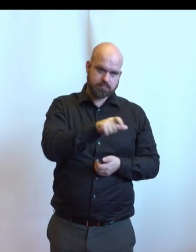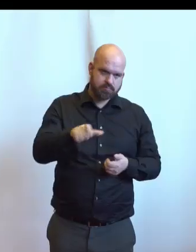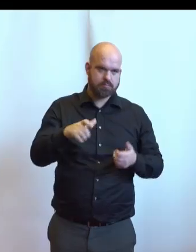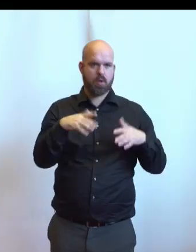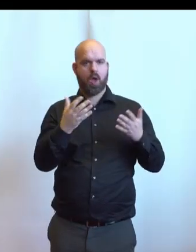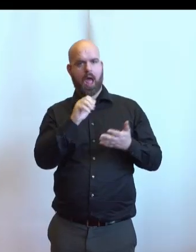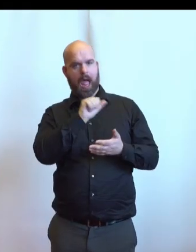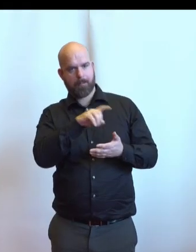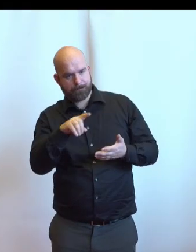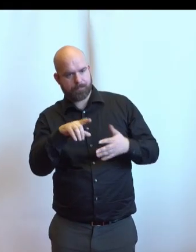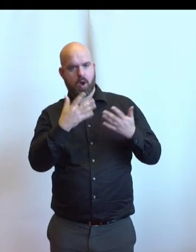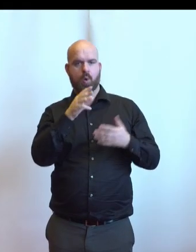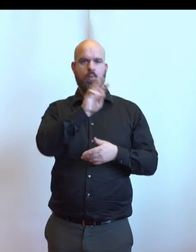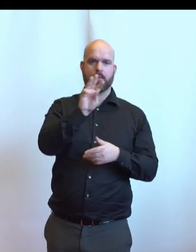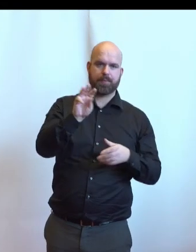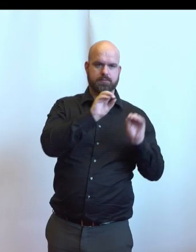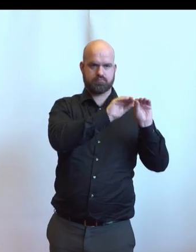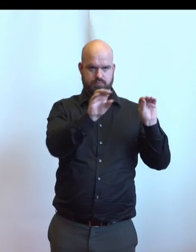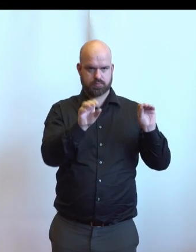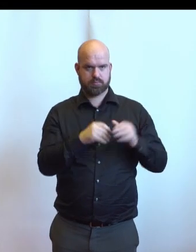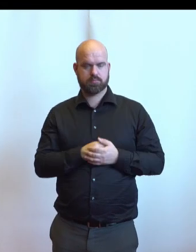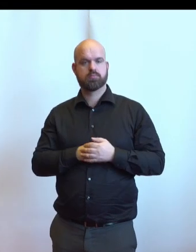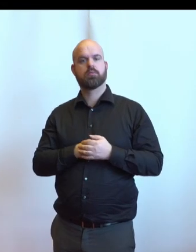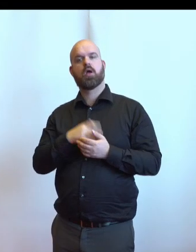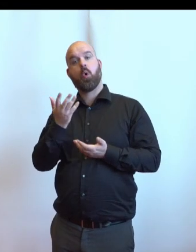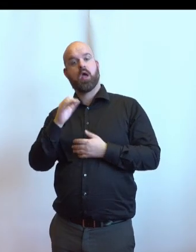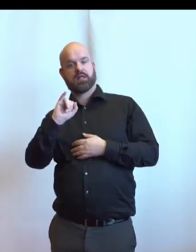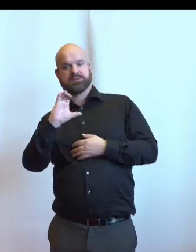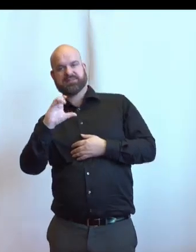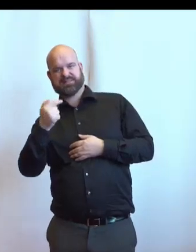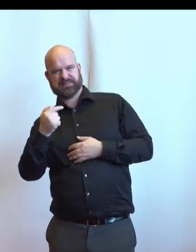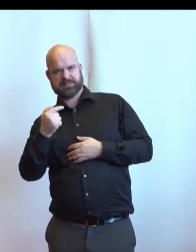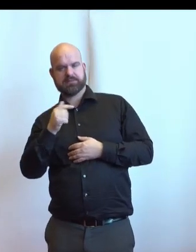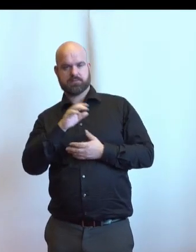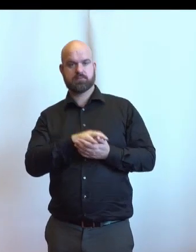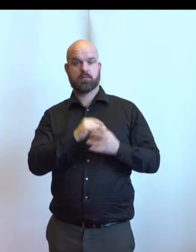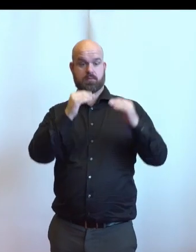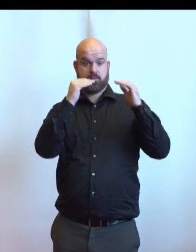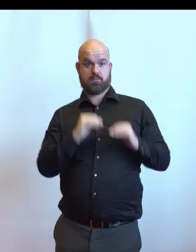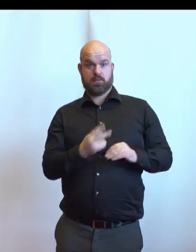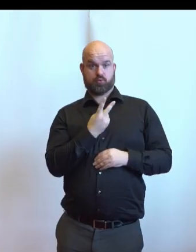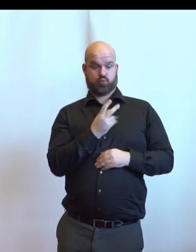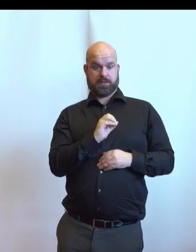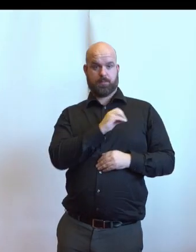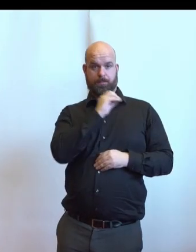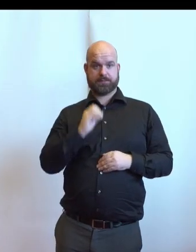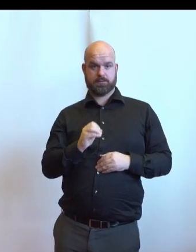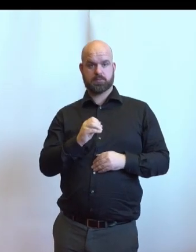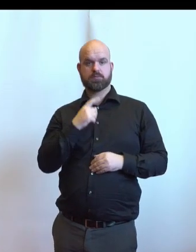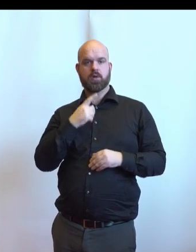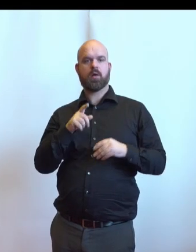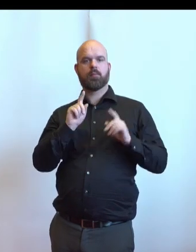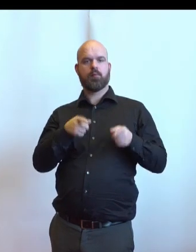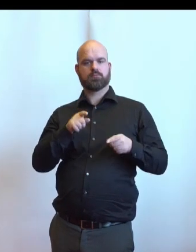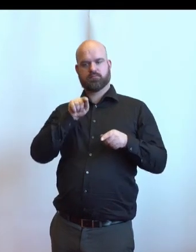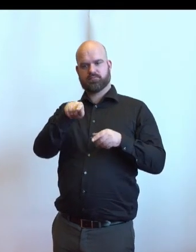and processes, 50%. And then the last one at 20% is online platforms for recruitment of new staff.